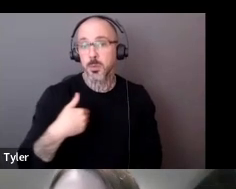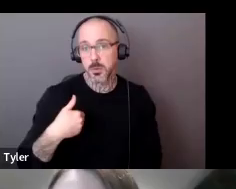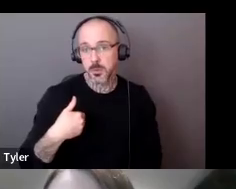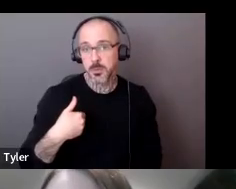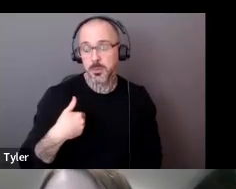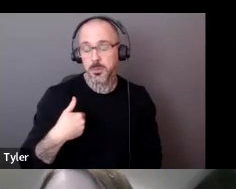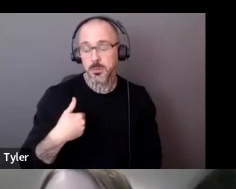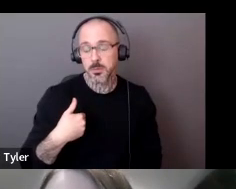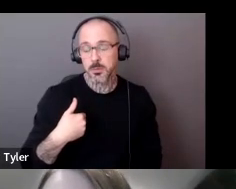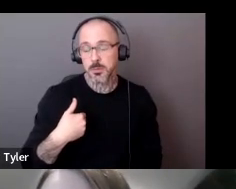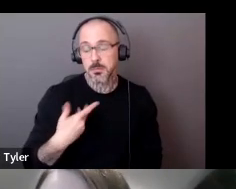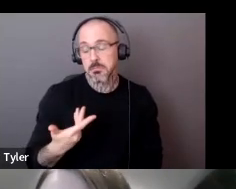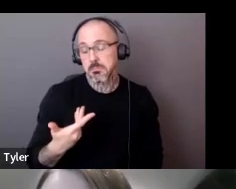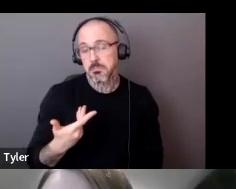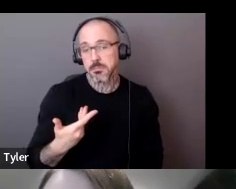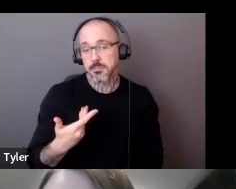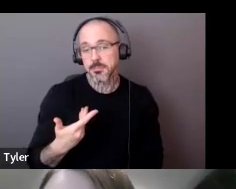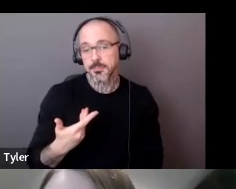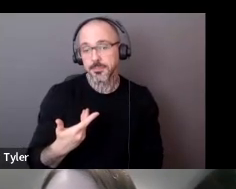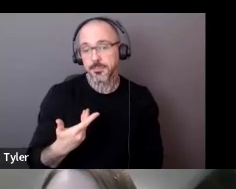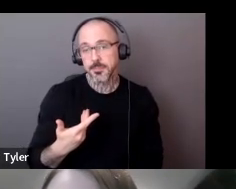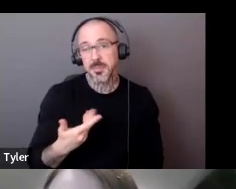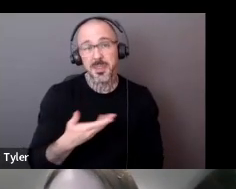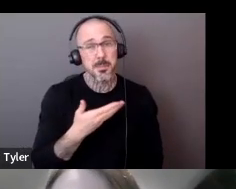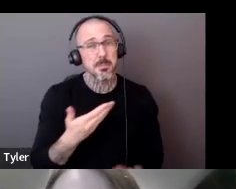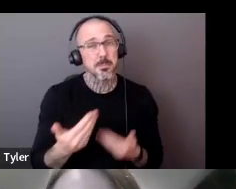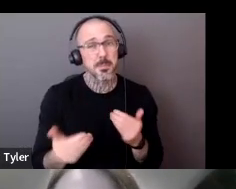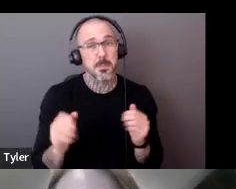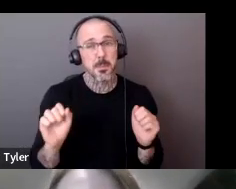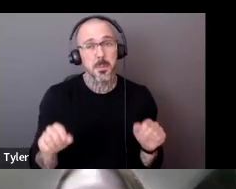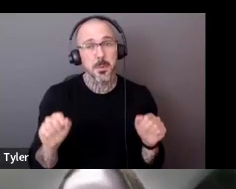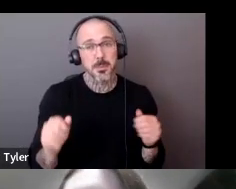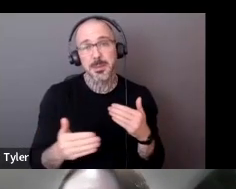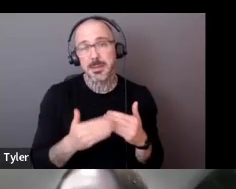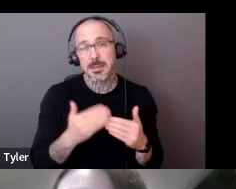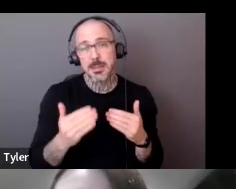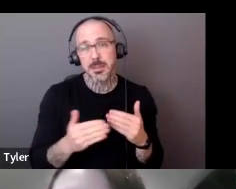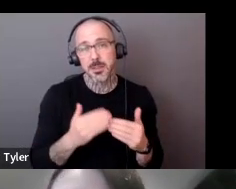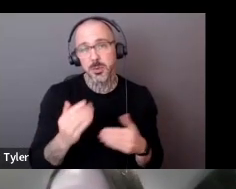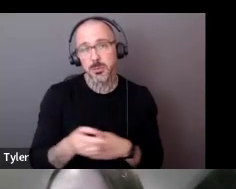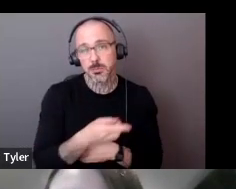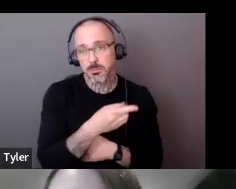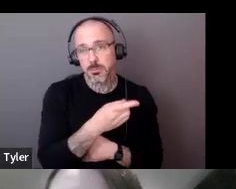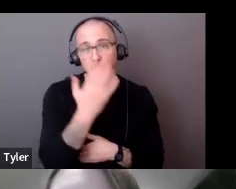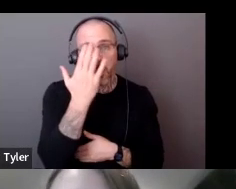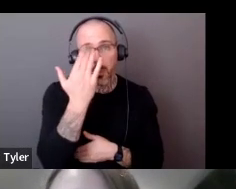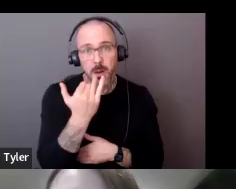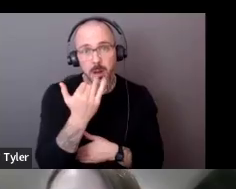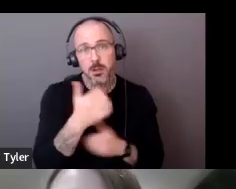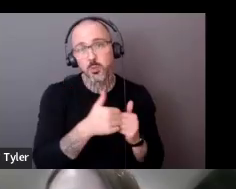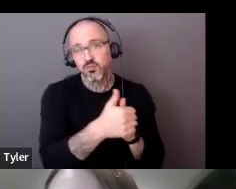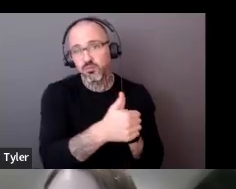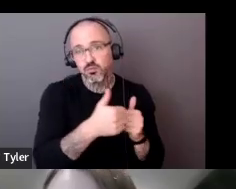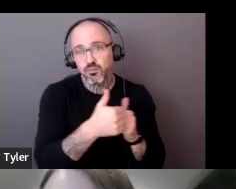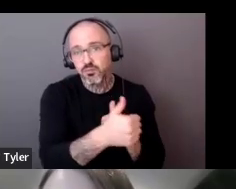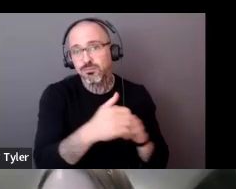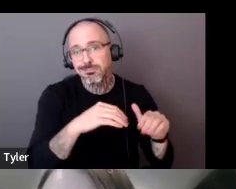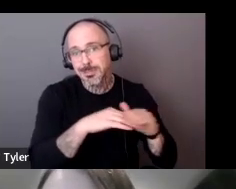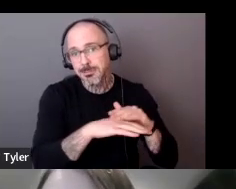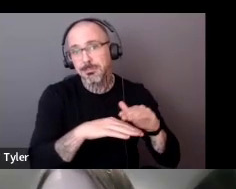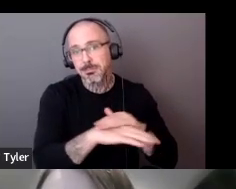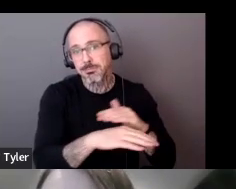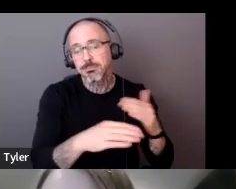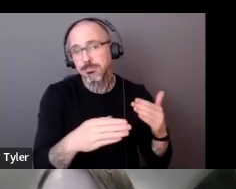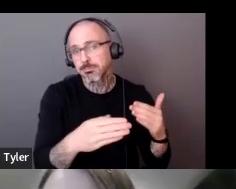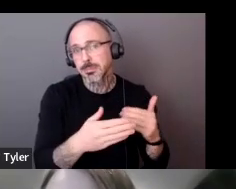with disabilities, that may be easier for them for transportation. But living in a